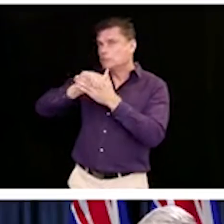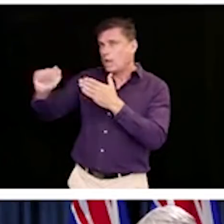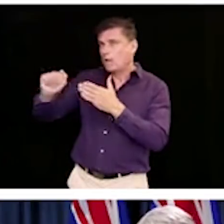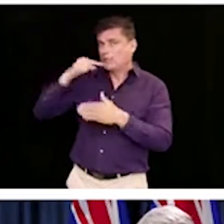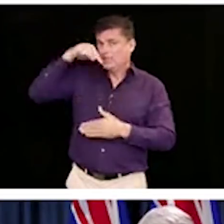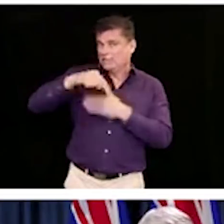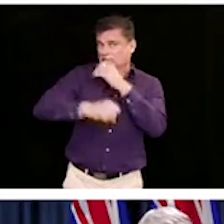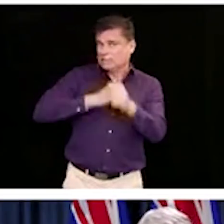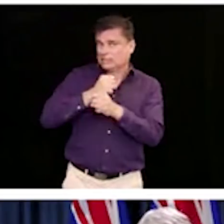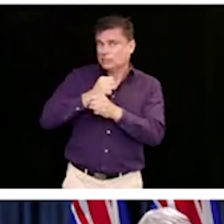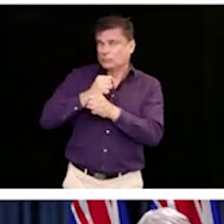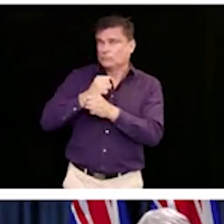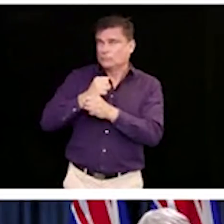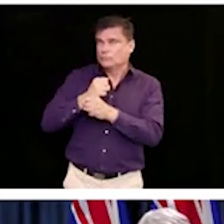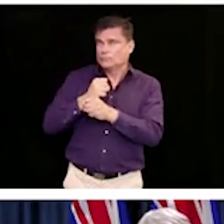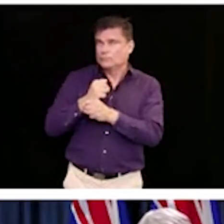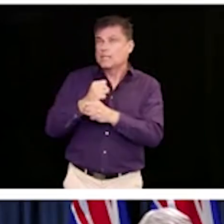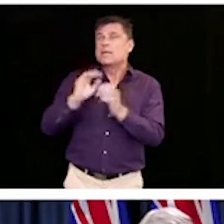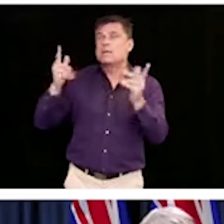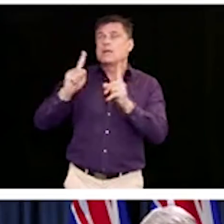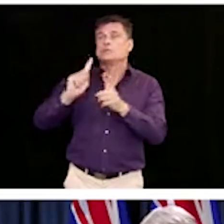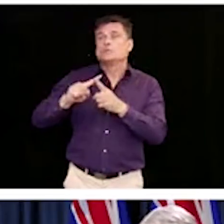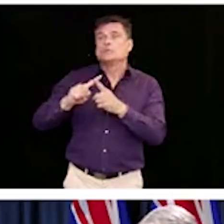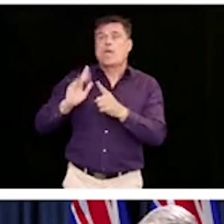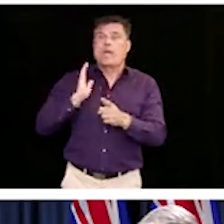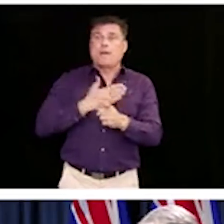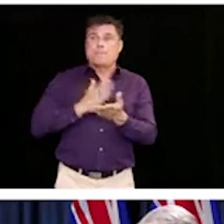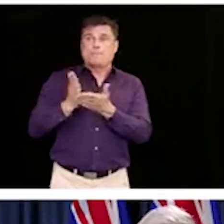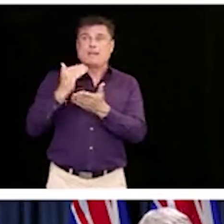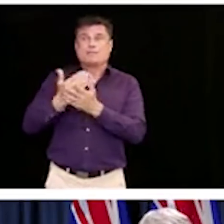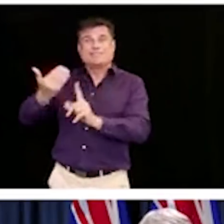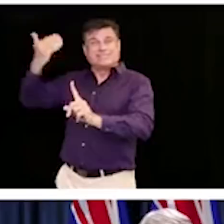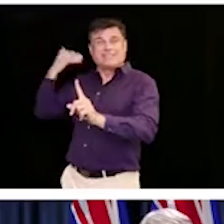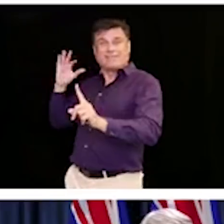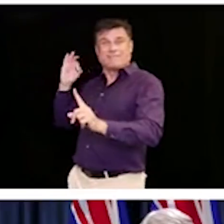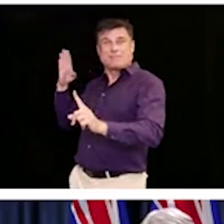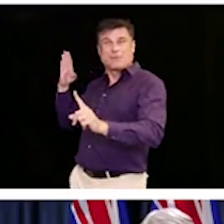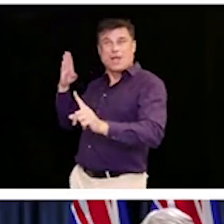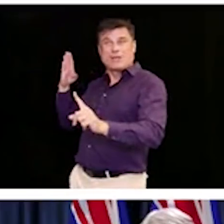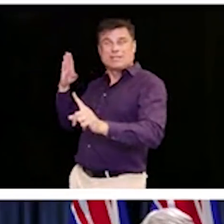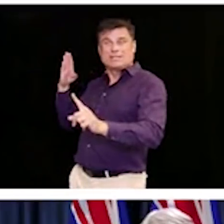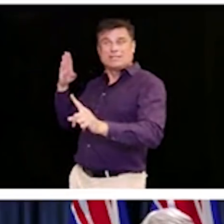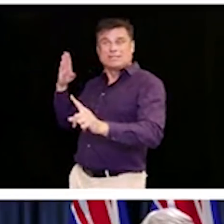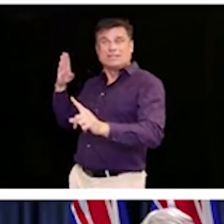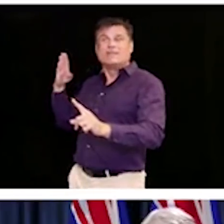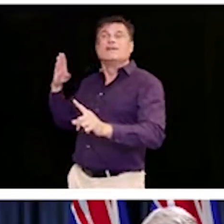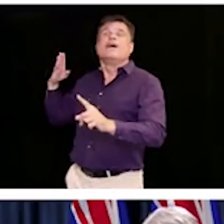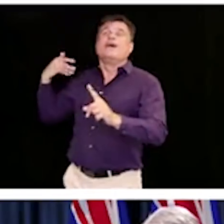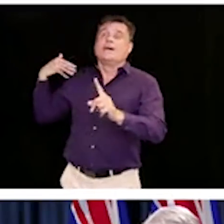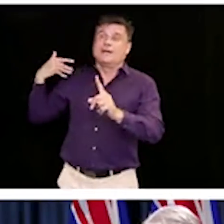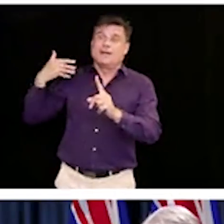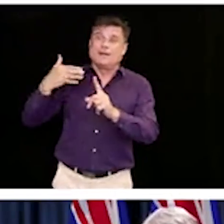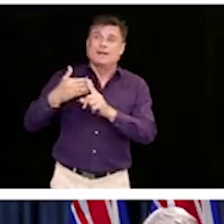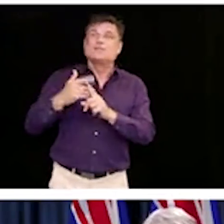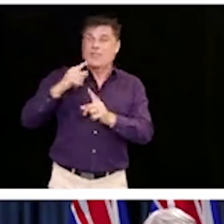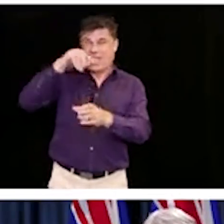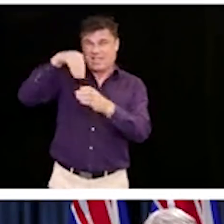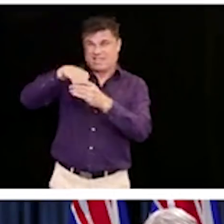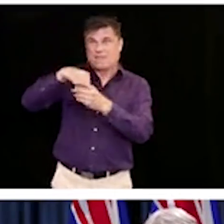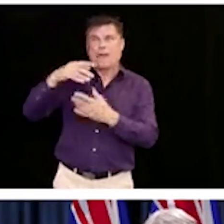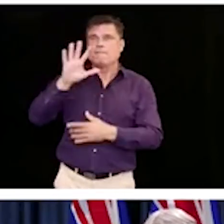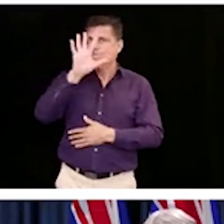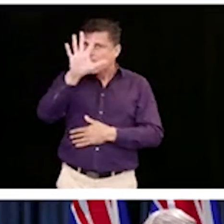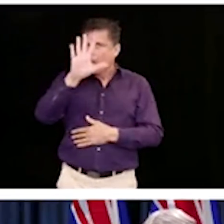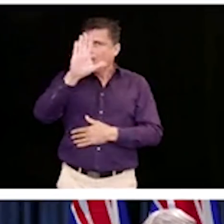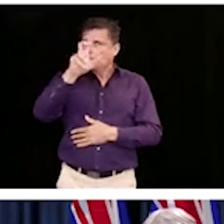year compared to Budget 2020. That includes, of course, the $5 billion in supplementary spending and the